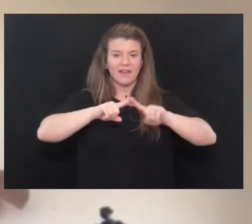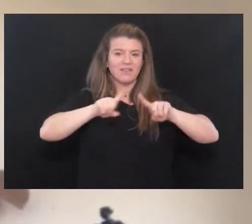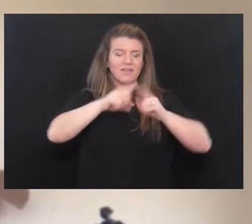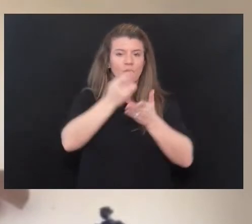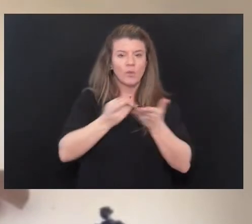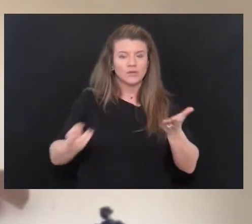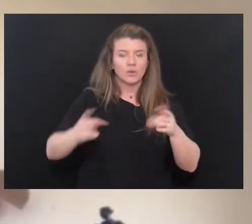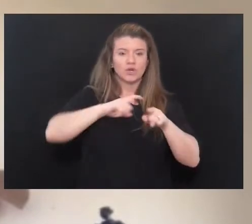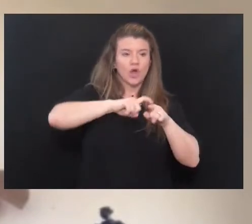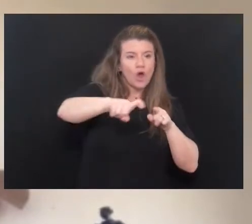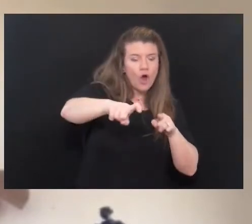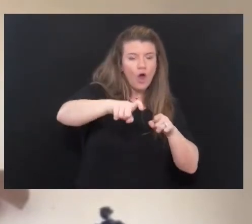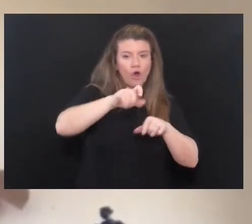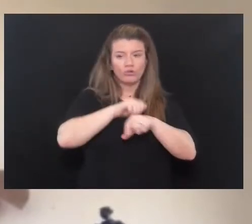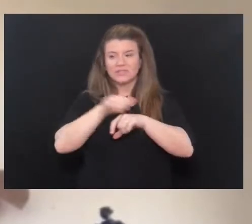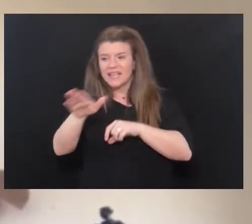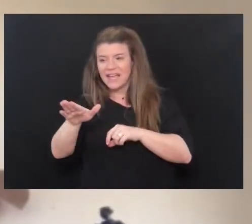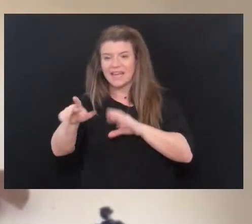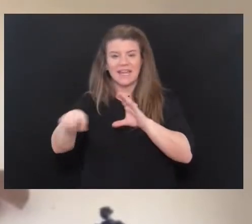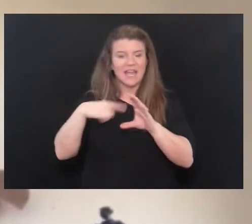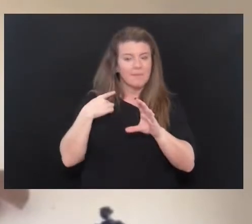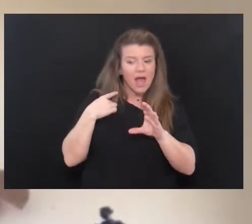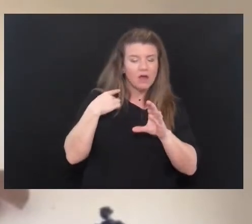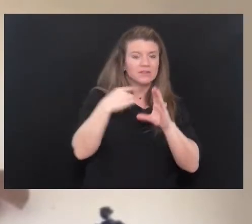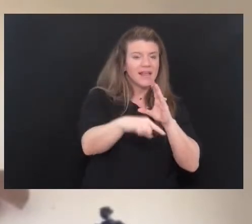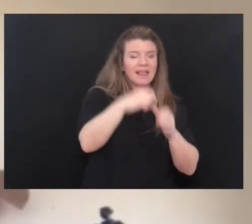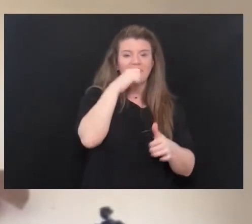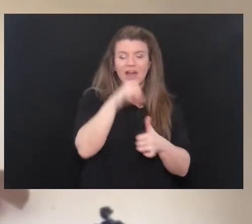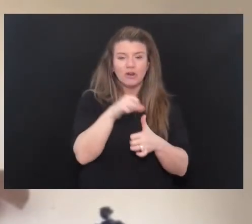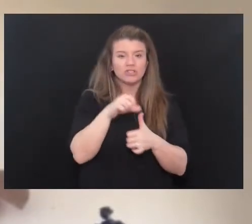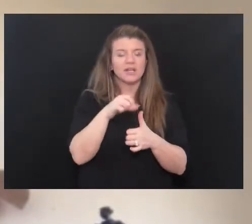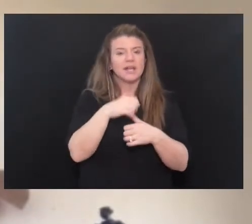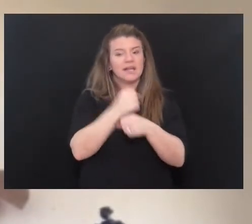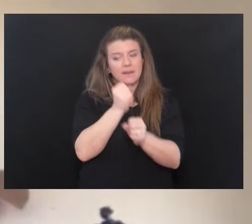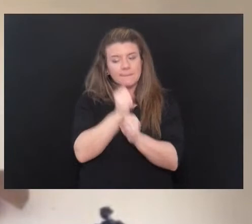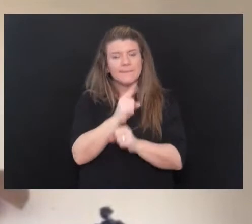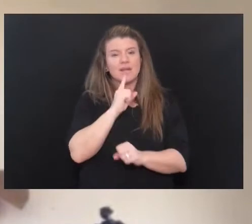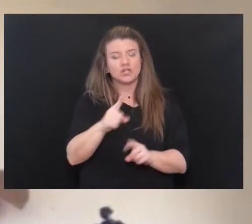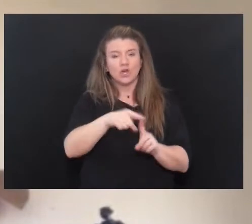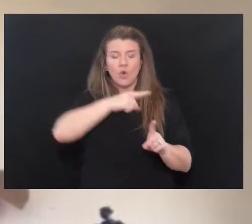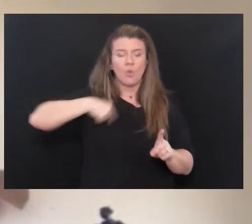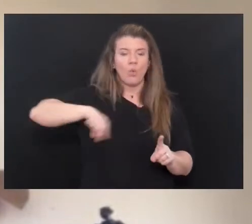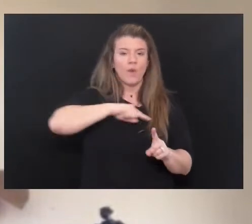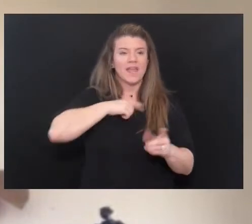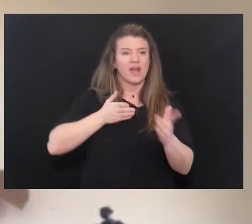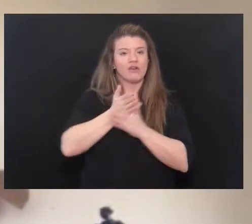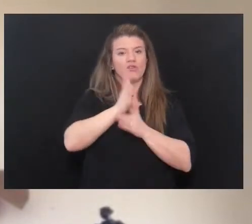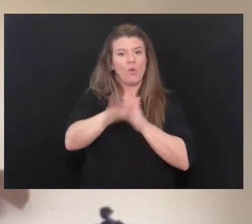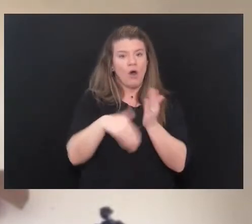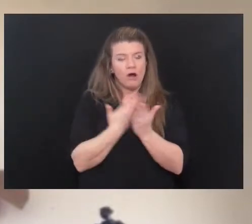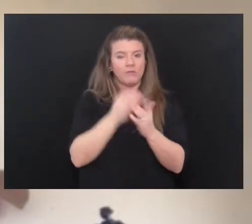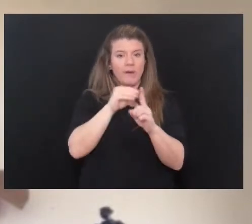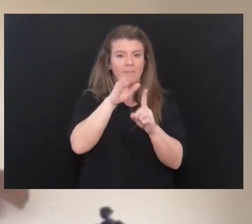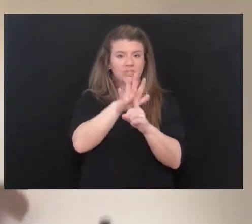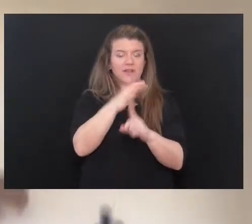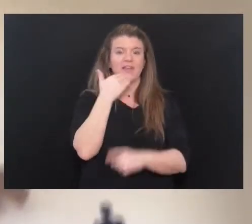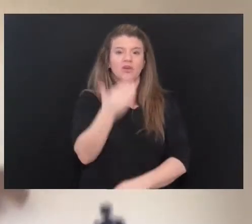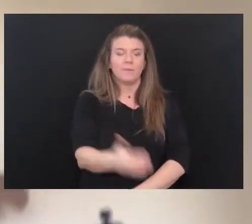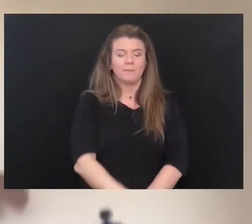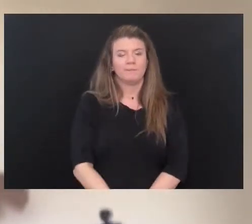to call, to send emails, to send letters, and to make sure we get to all of our population. Thank